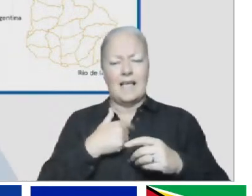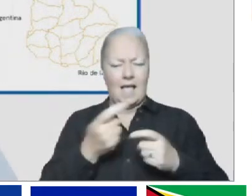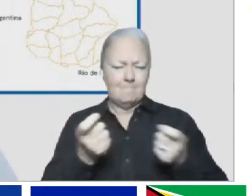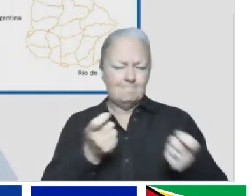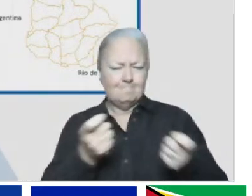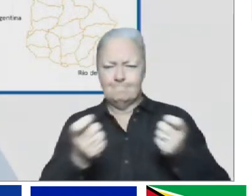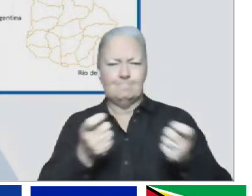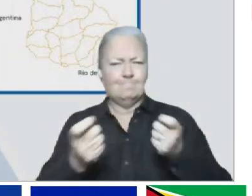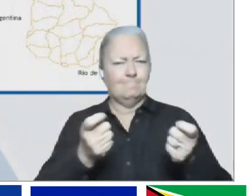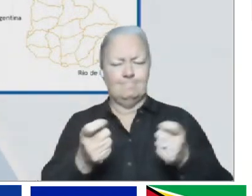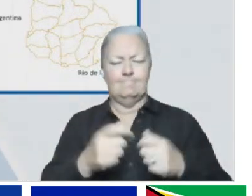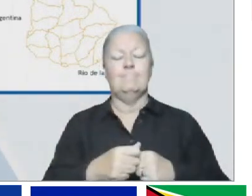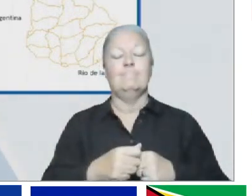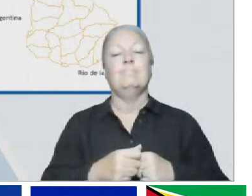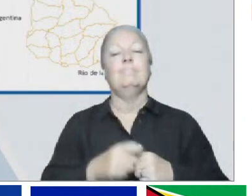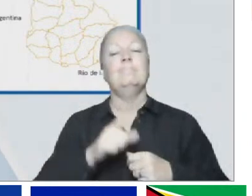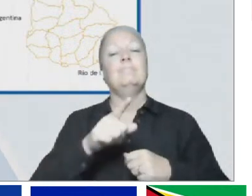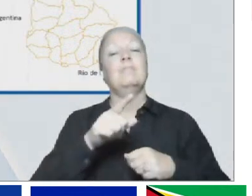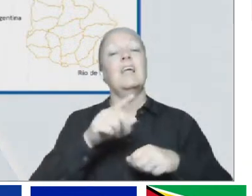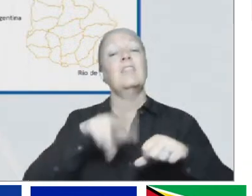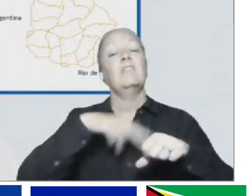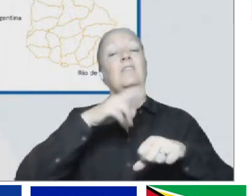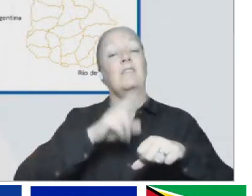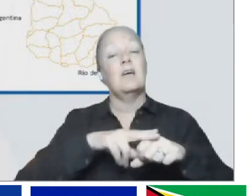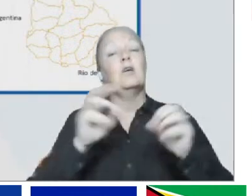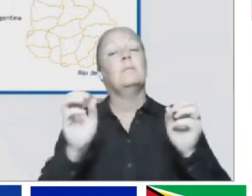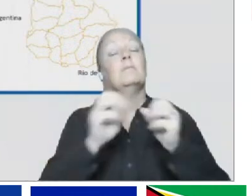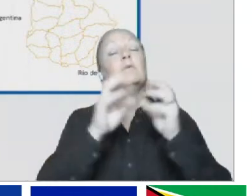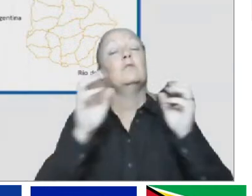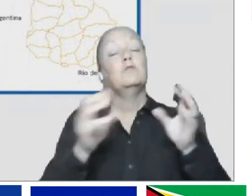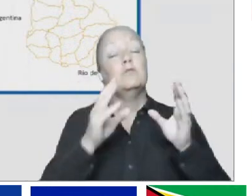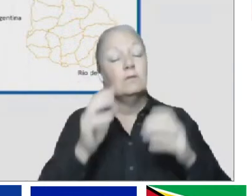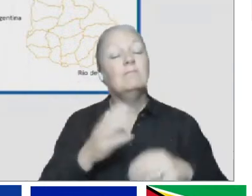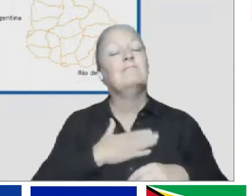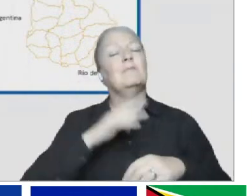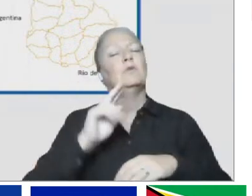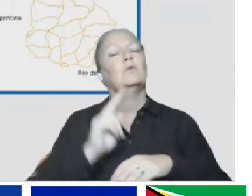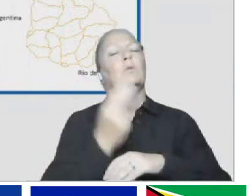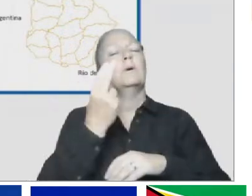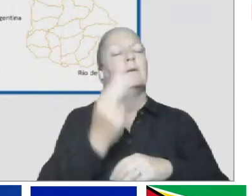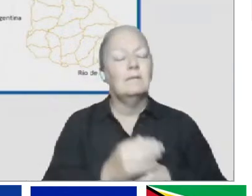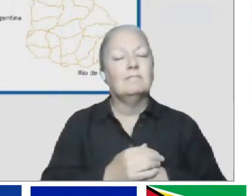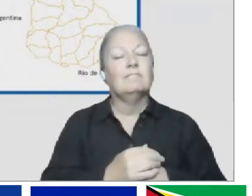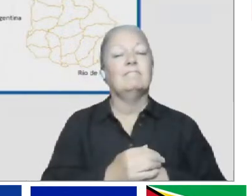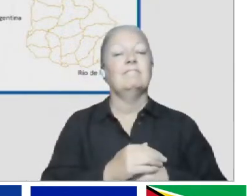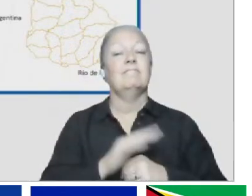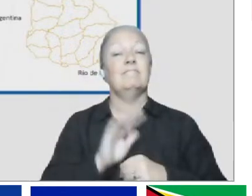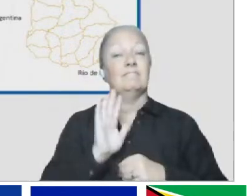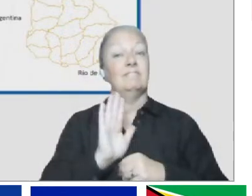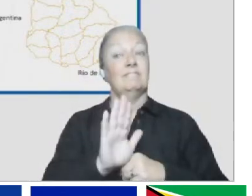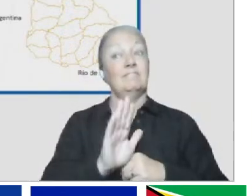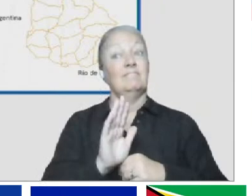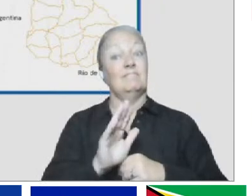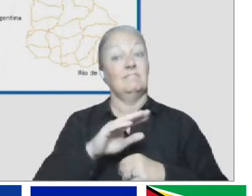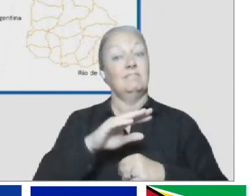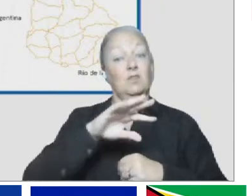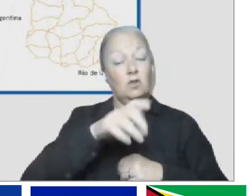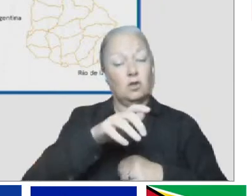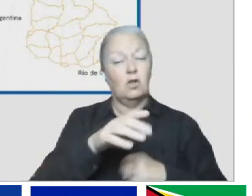Emergency System in Uruguay is a public system, permanent system, which purpose is to protect